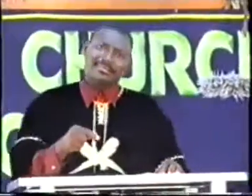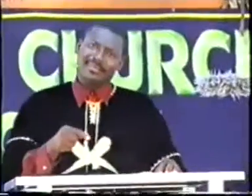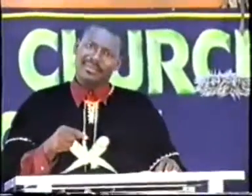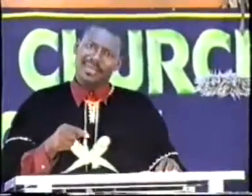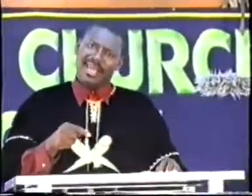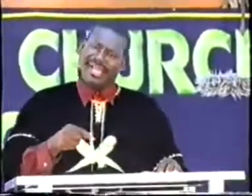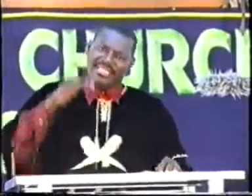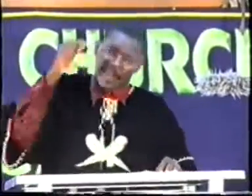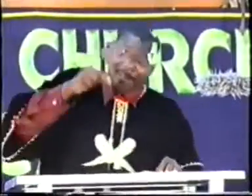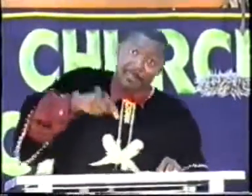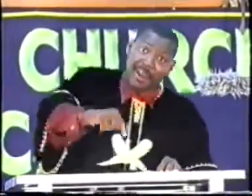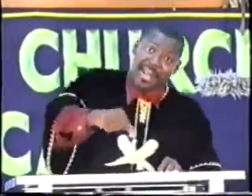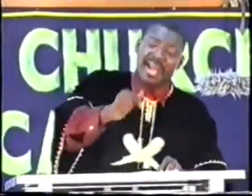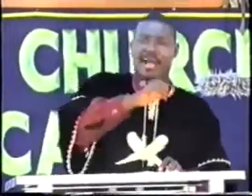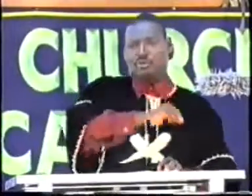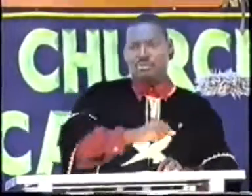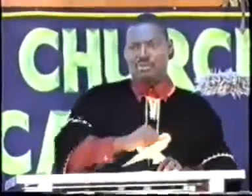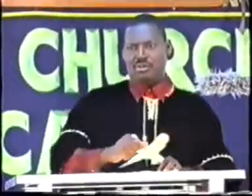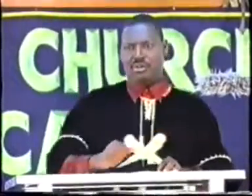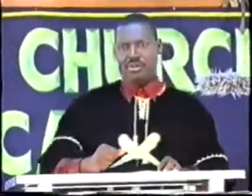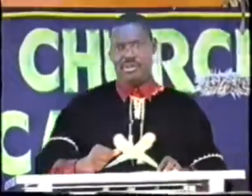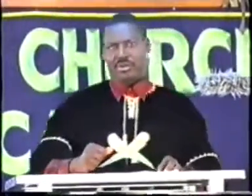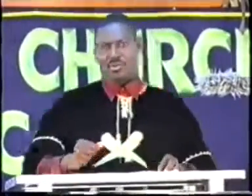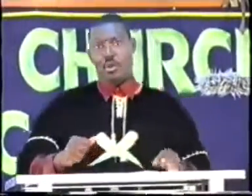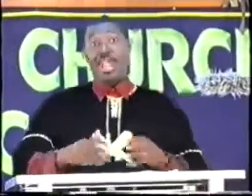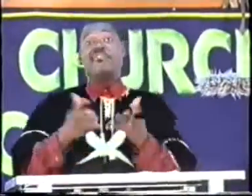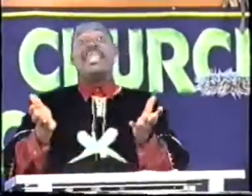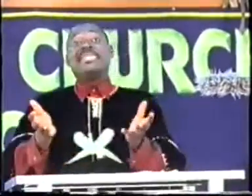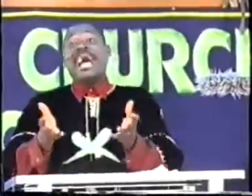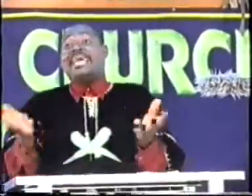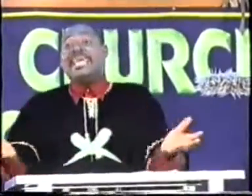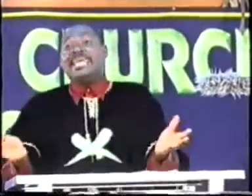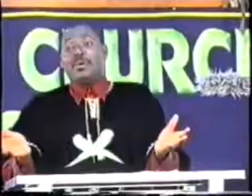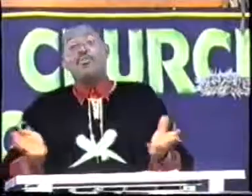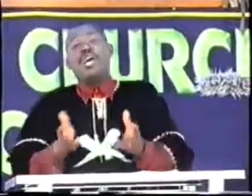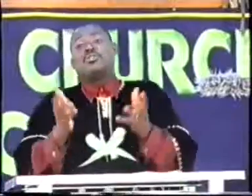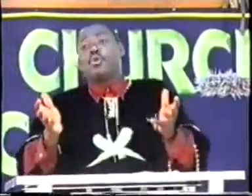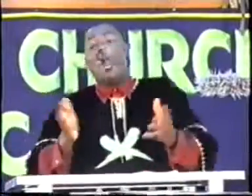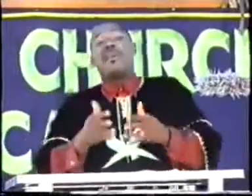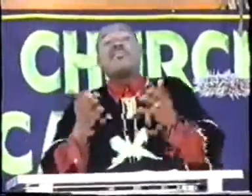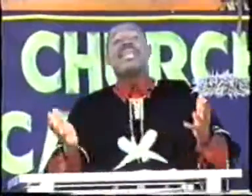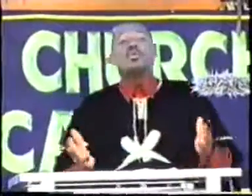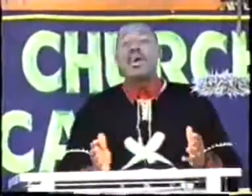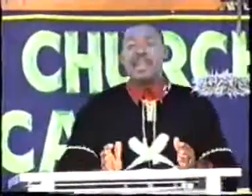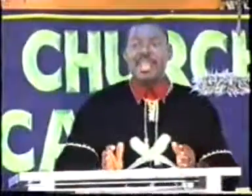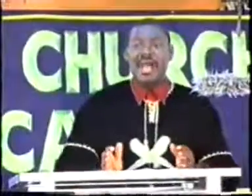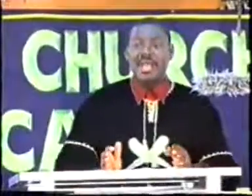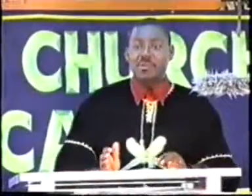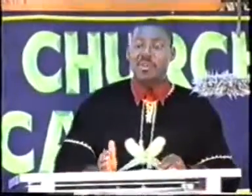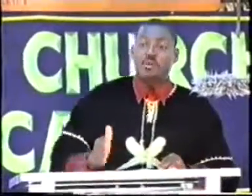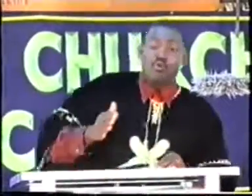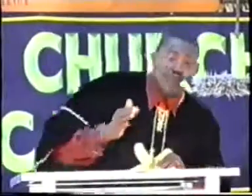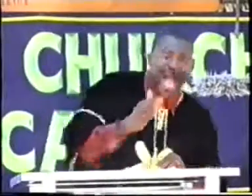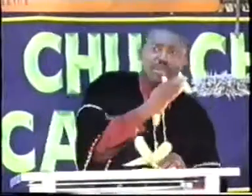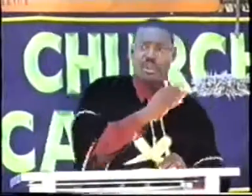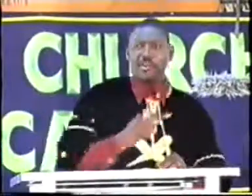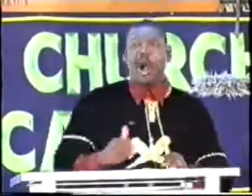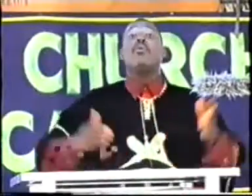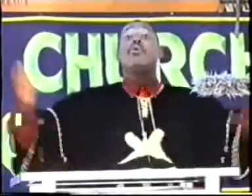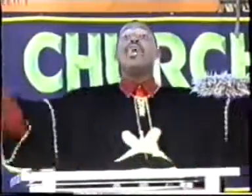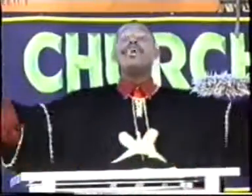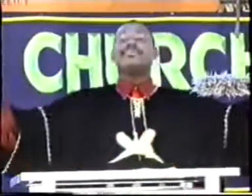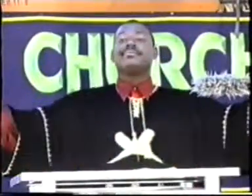ne nipa bebre enam so. Or ya jumanas anya ye, or ye school no pejumanas were anya bia, no de ko gra a